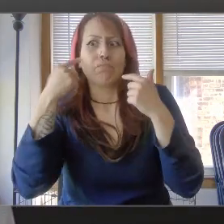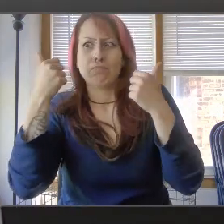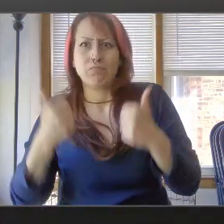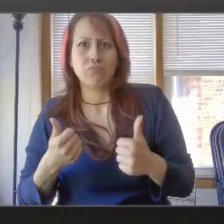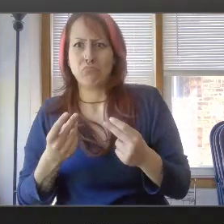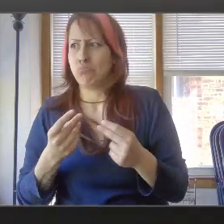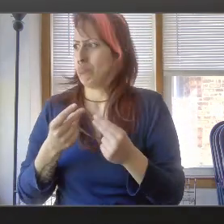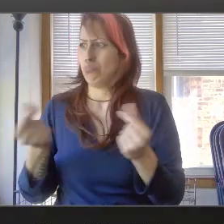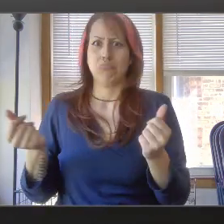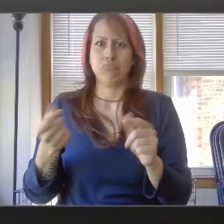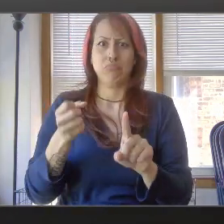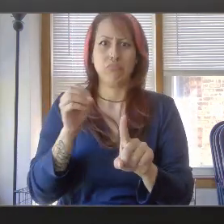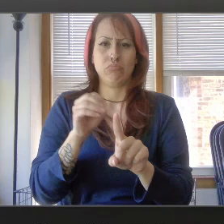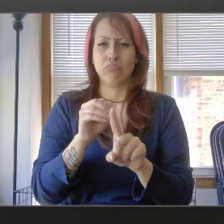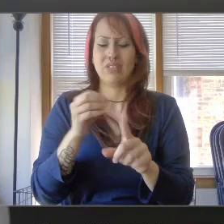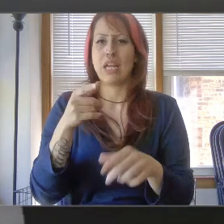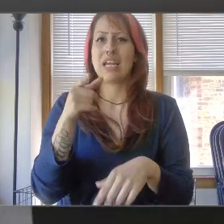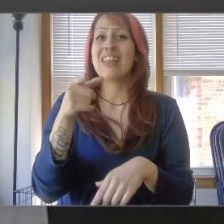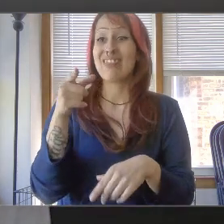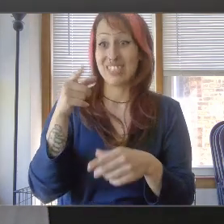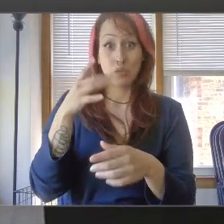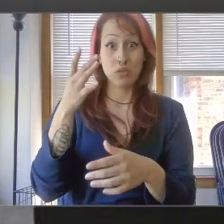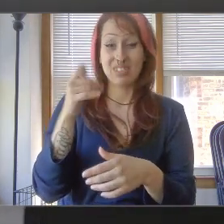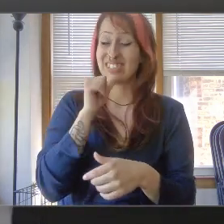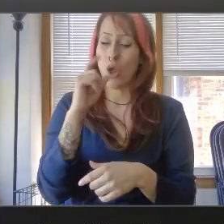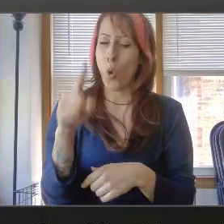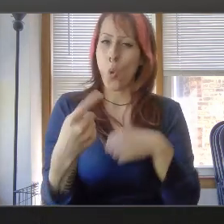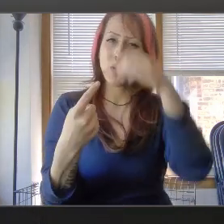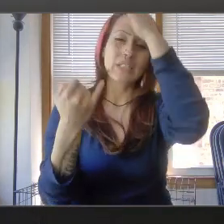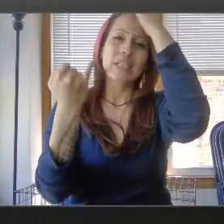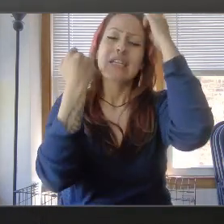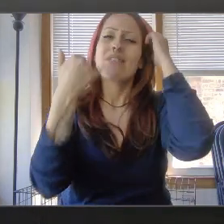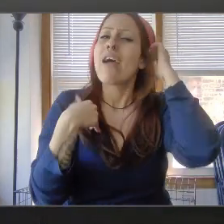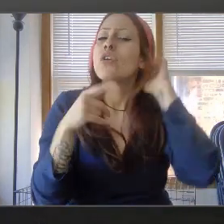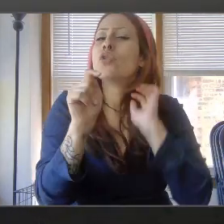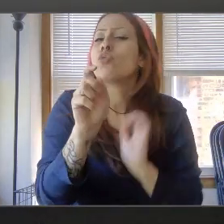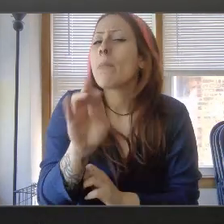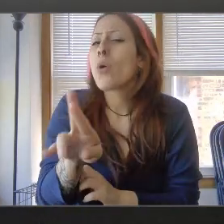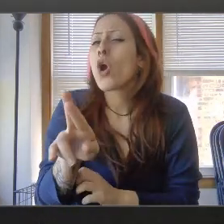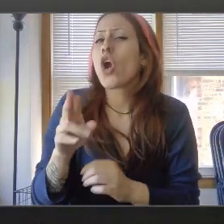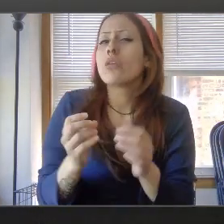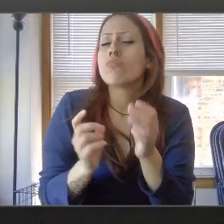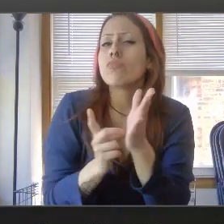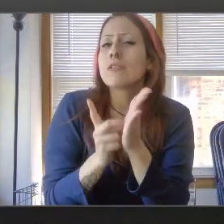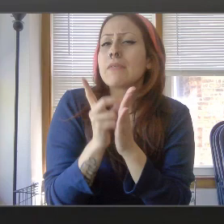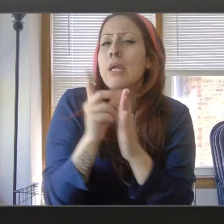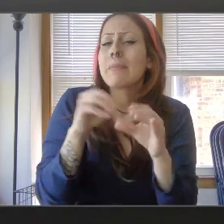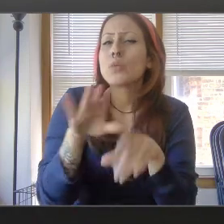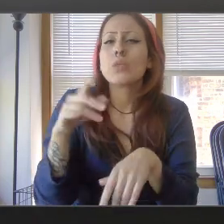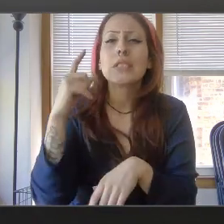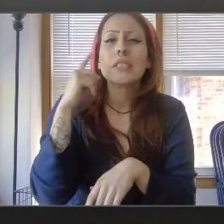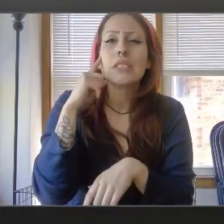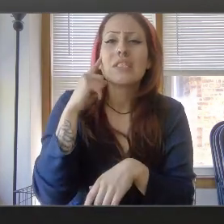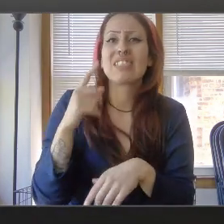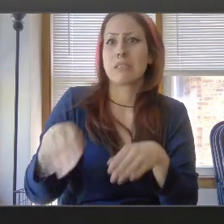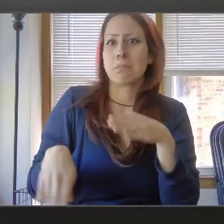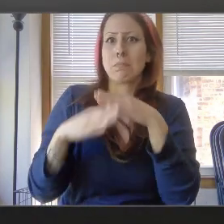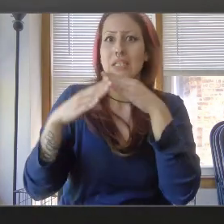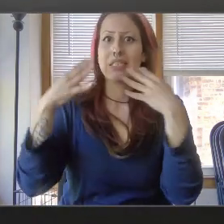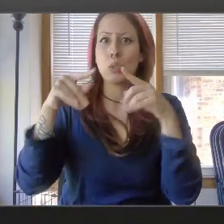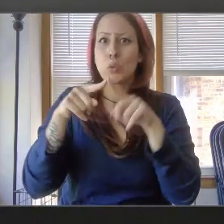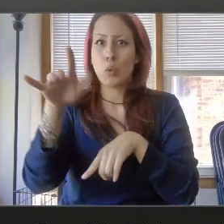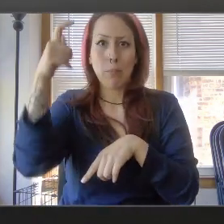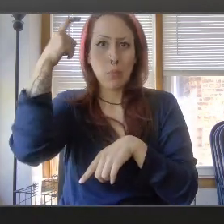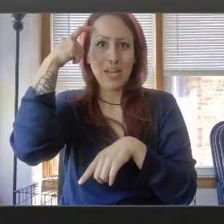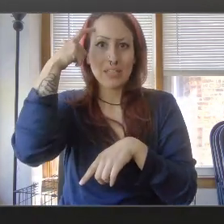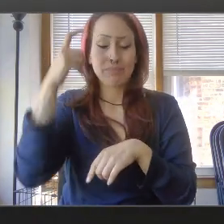and blocks sound from making it to your brain. Obviously, anytime a tumor is involved, it becomes more serious. The second type